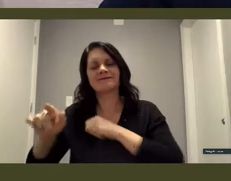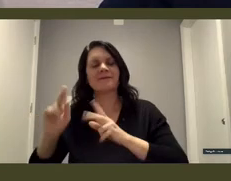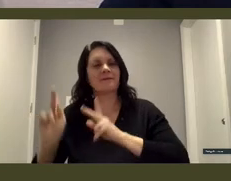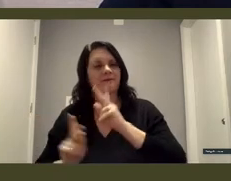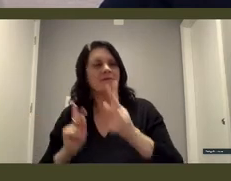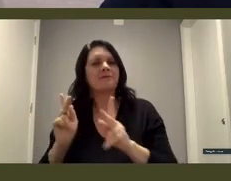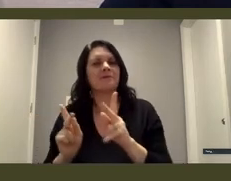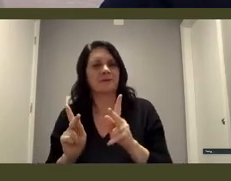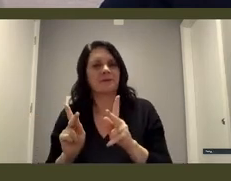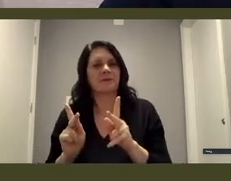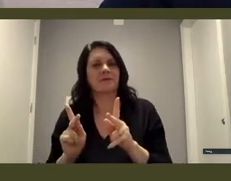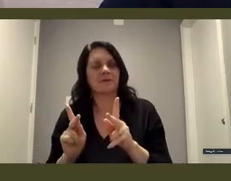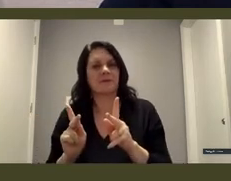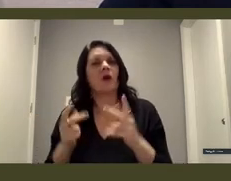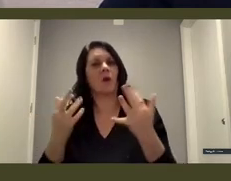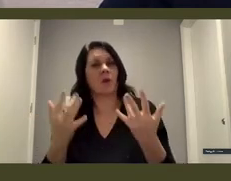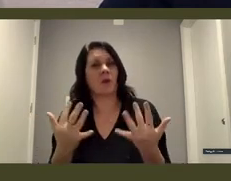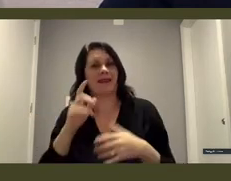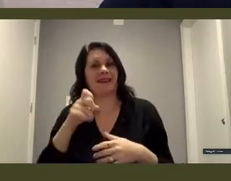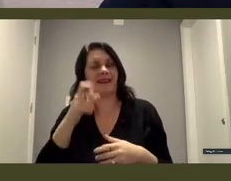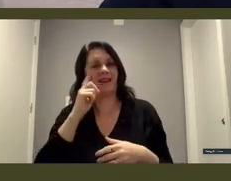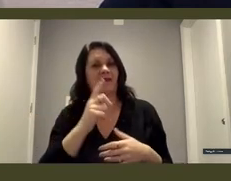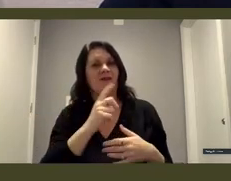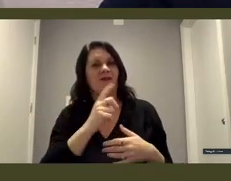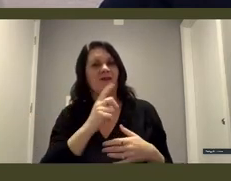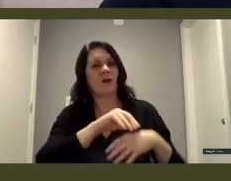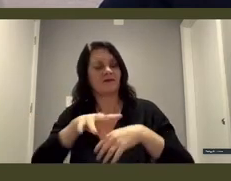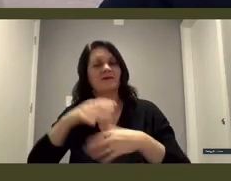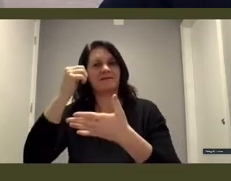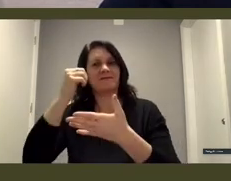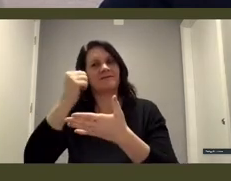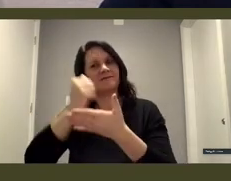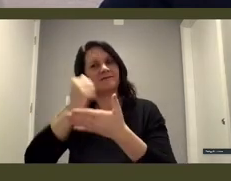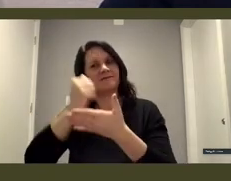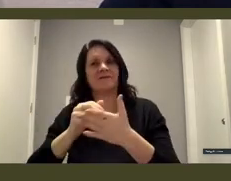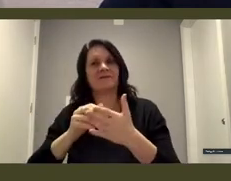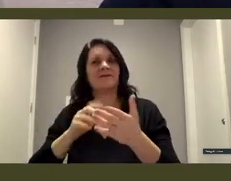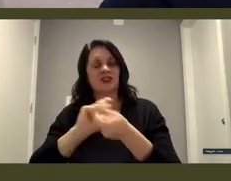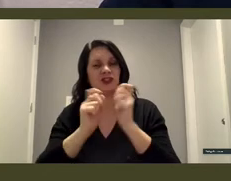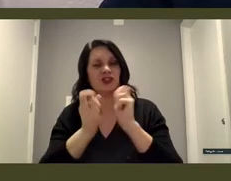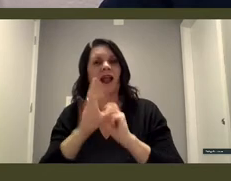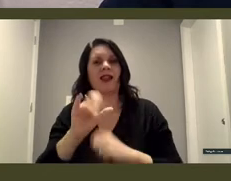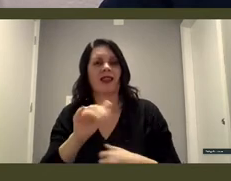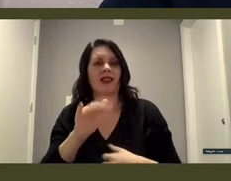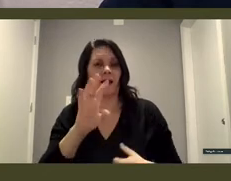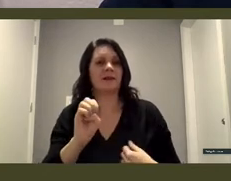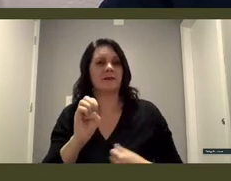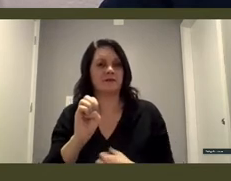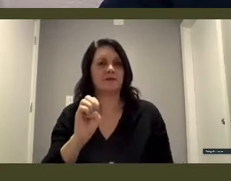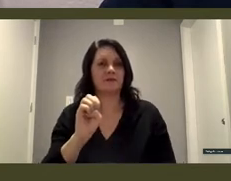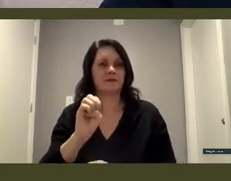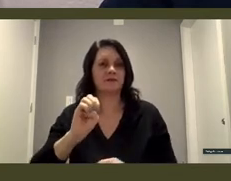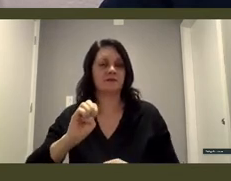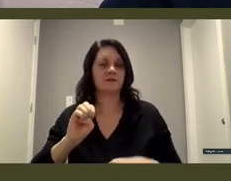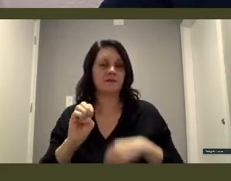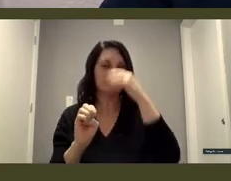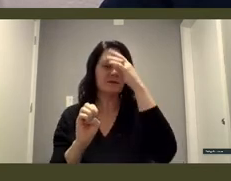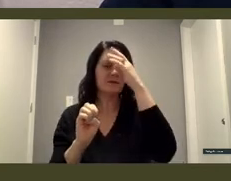it just stayed there, like, and it remained in the conference. And when we come to our individual countries, nobody's talking about it, nobody is about